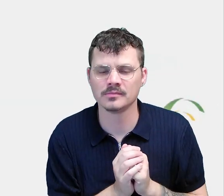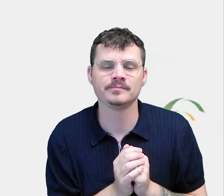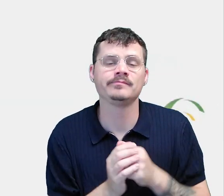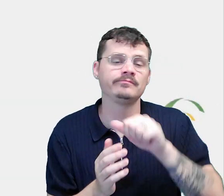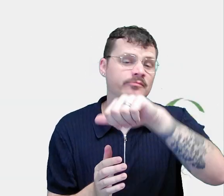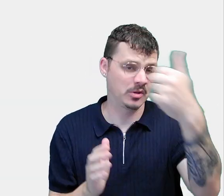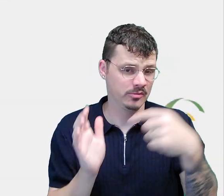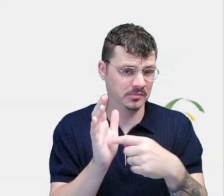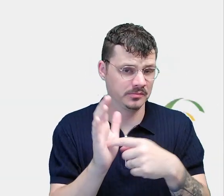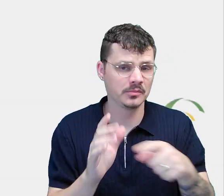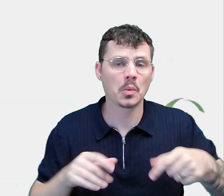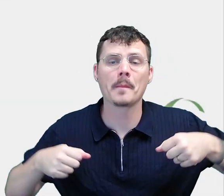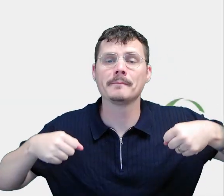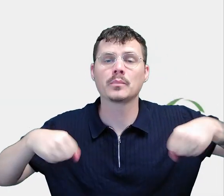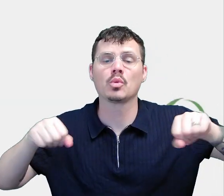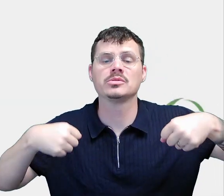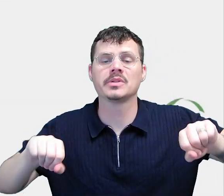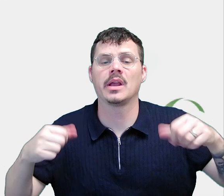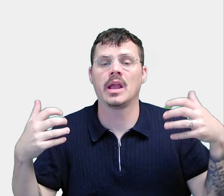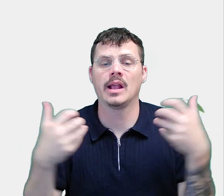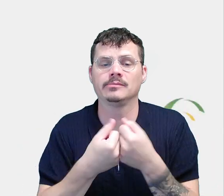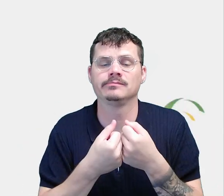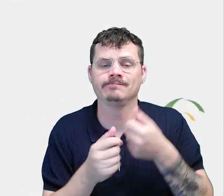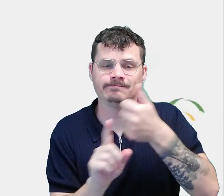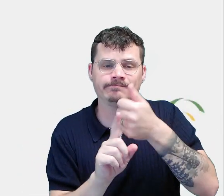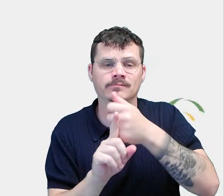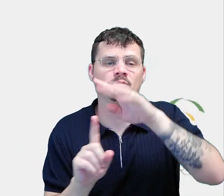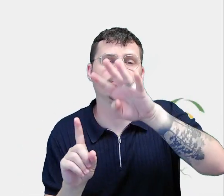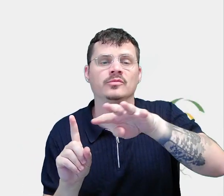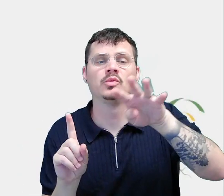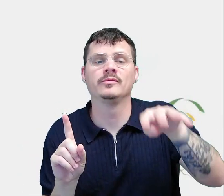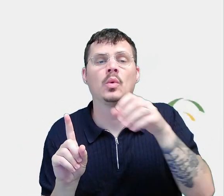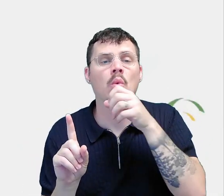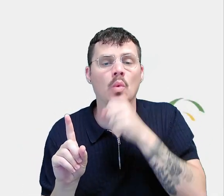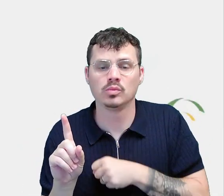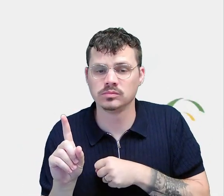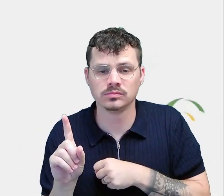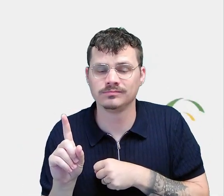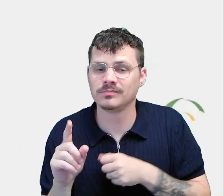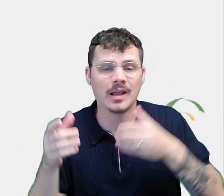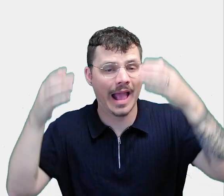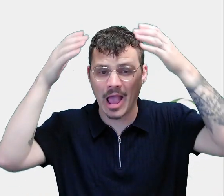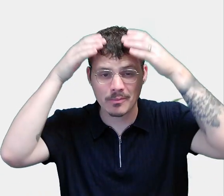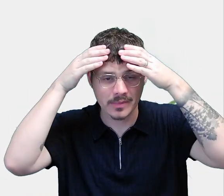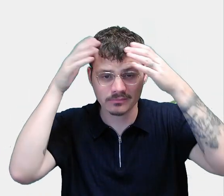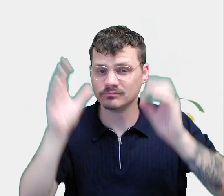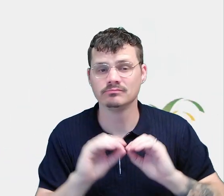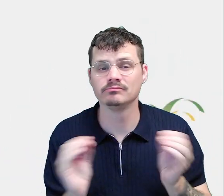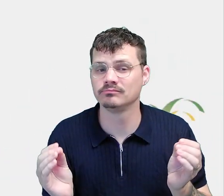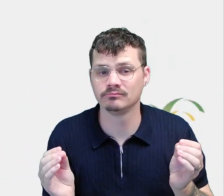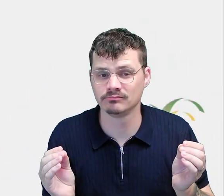Motorcycle accident. The guy's 44 years old, not wearing a helmet.